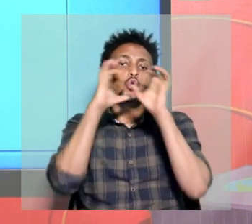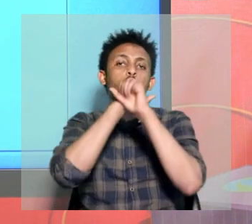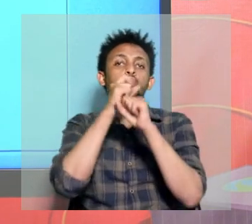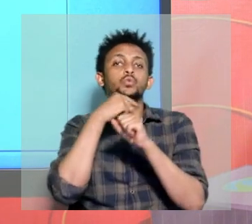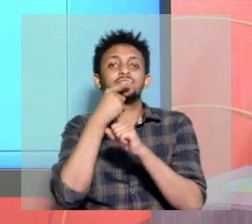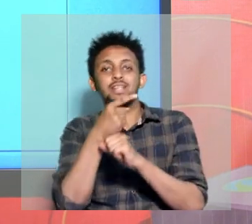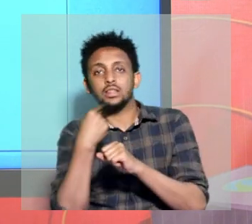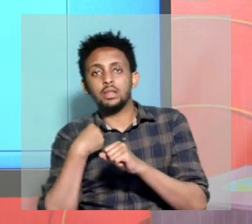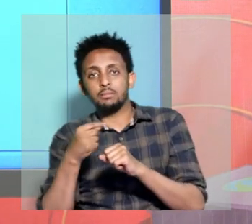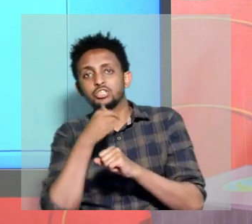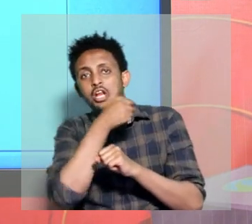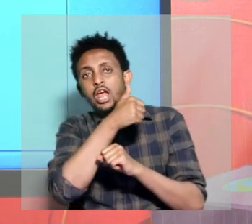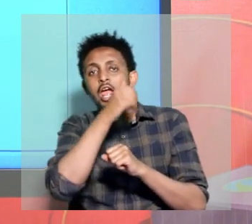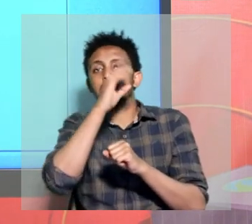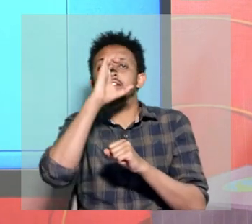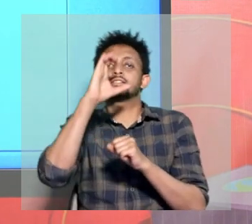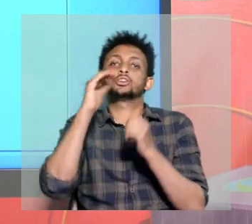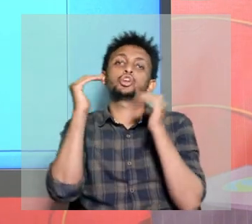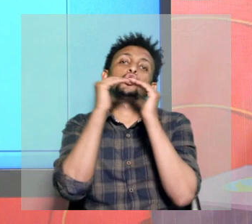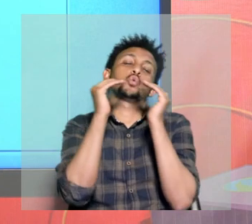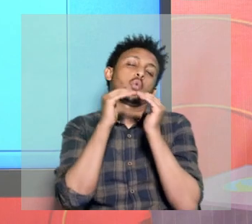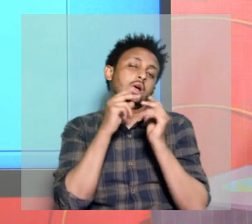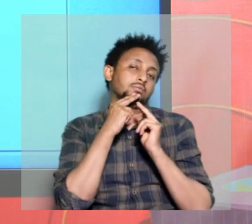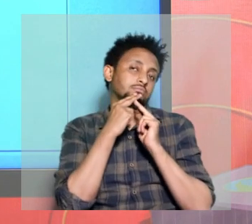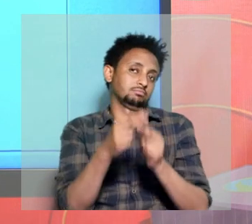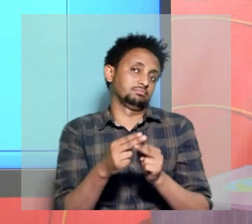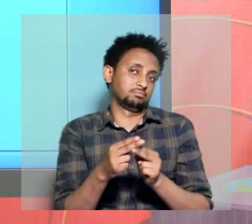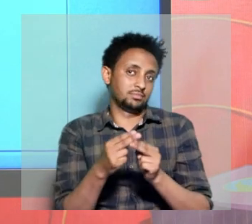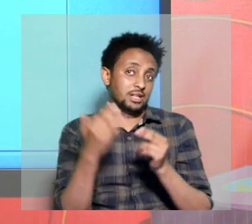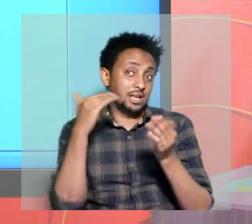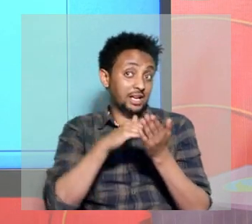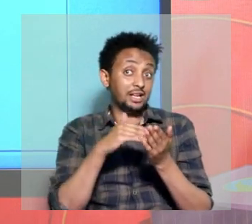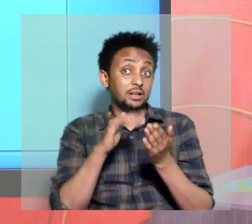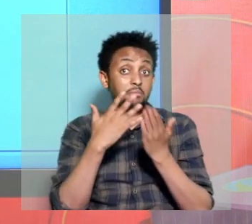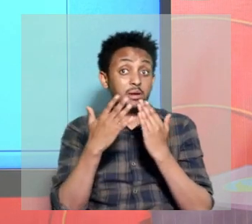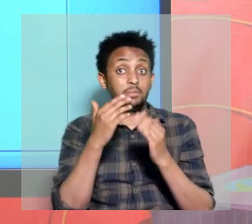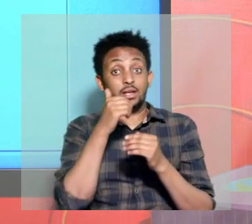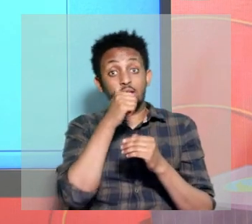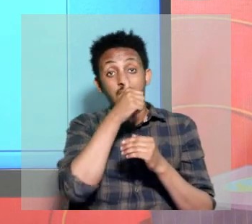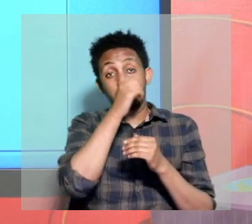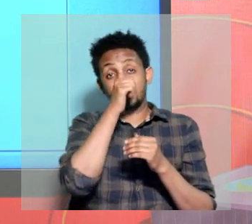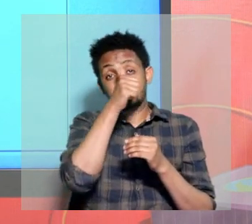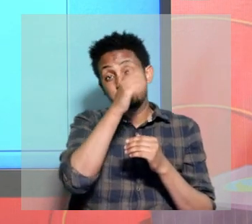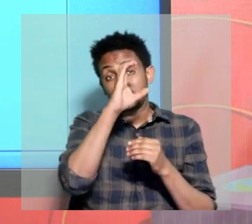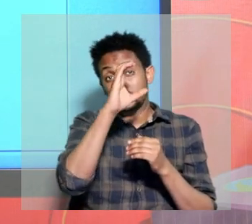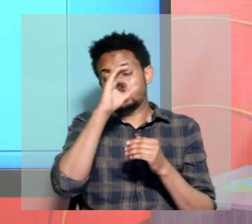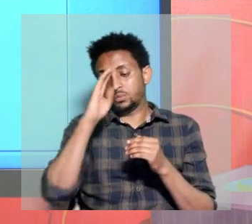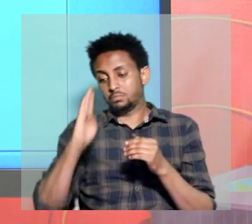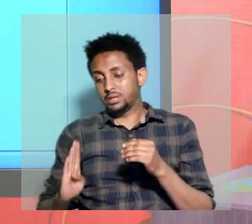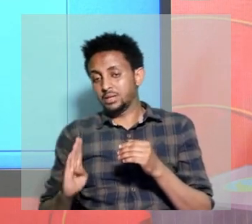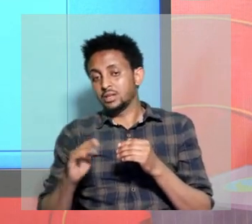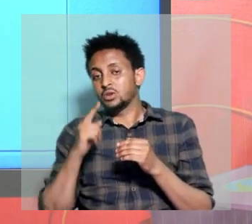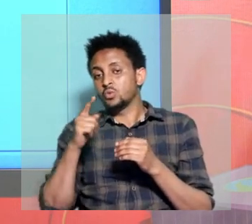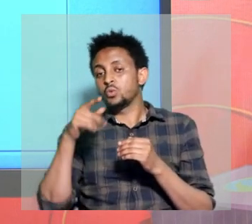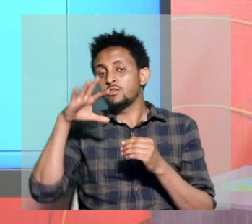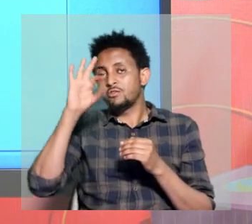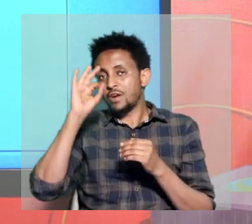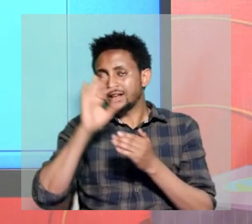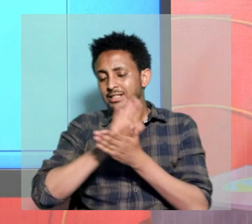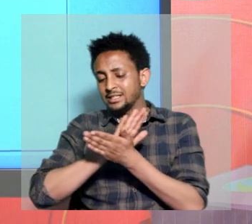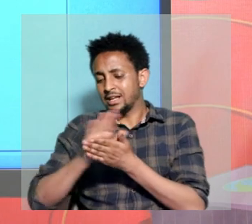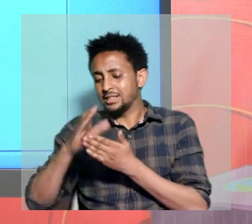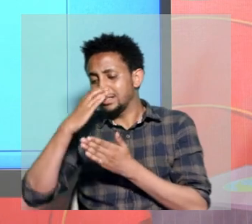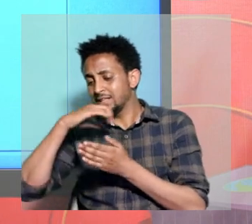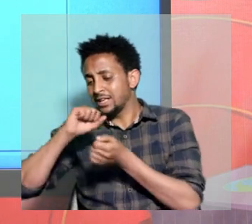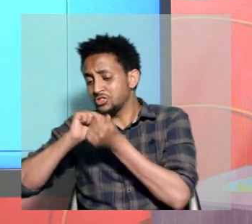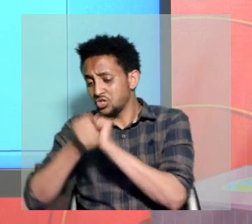that temperature of A and temperature of C are equal. Again, if you brought C onto B, and if suppose that you find the net